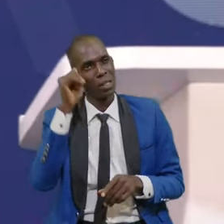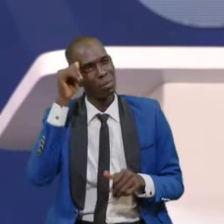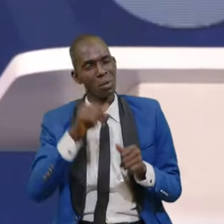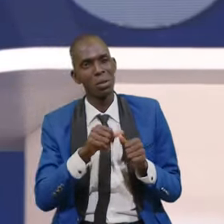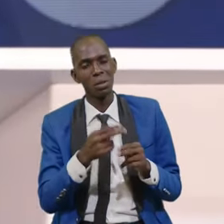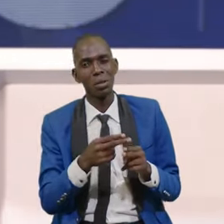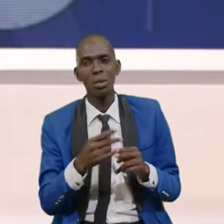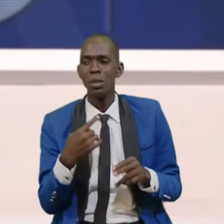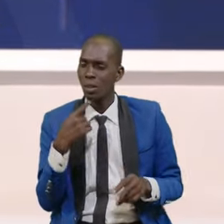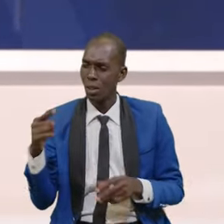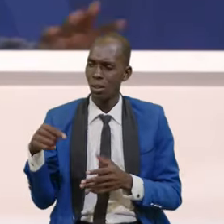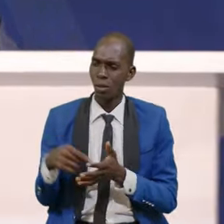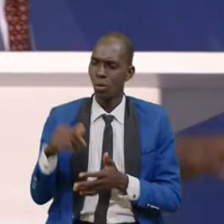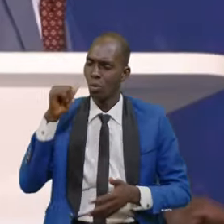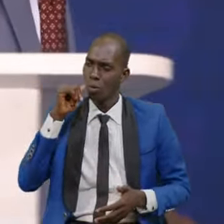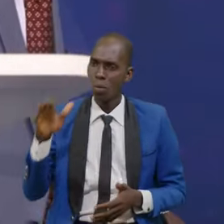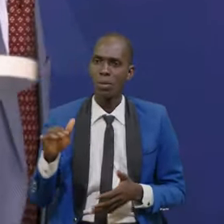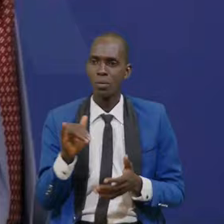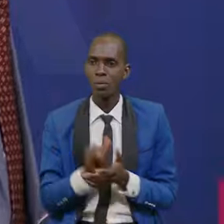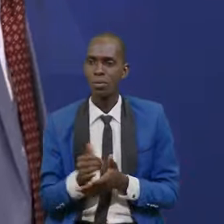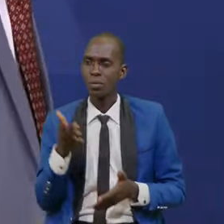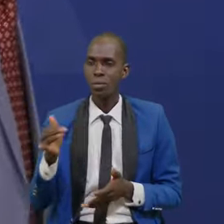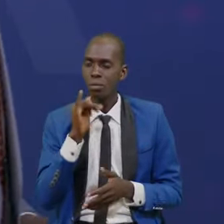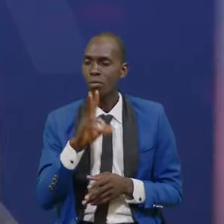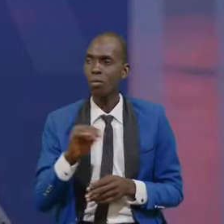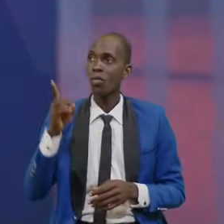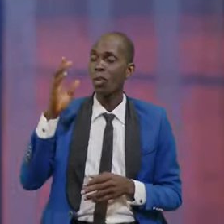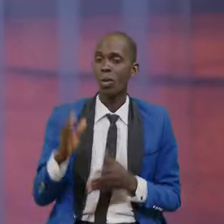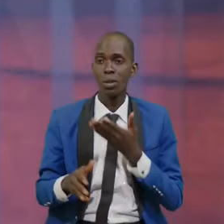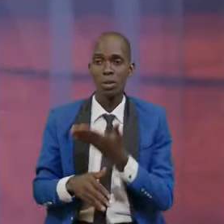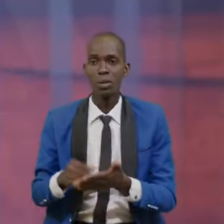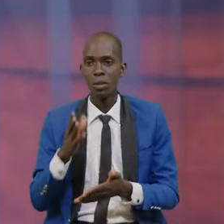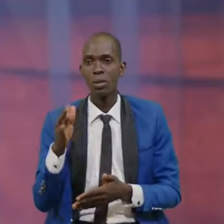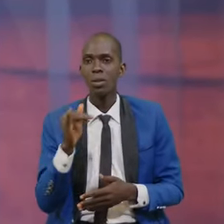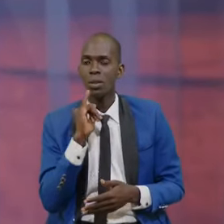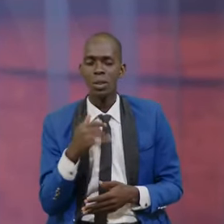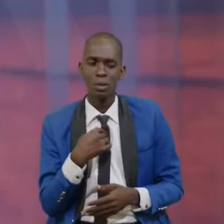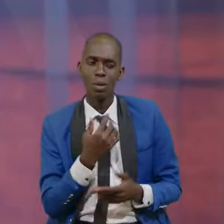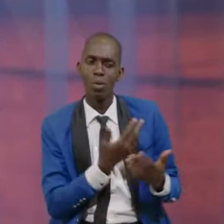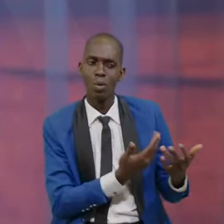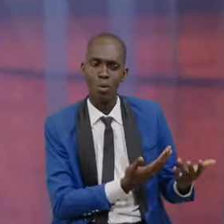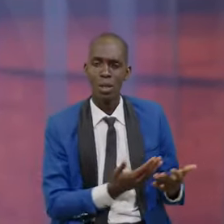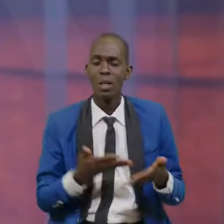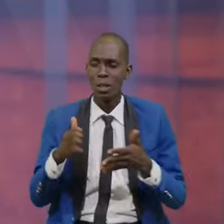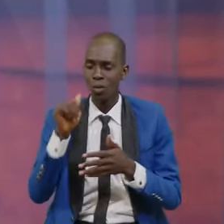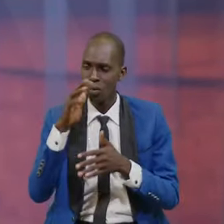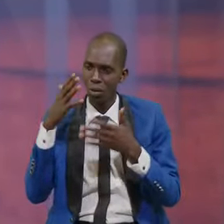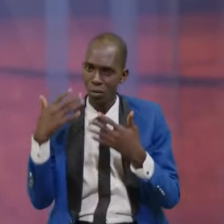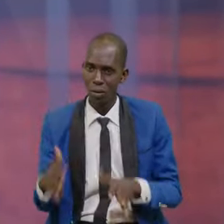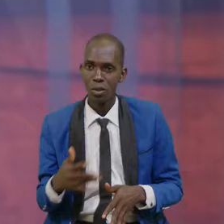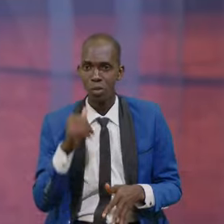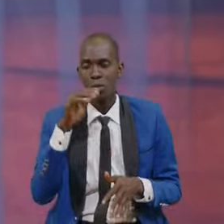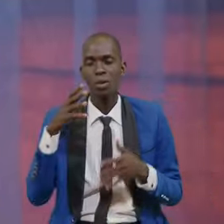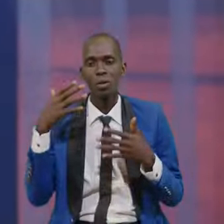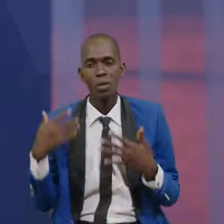let's tell this woman that there's no God there, and there's no part. I said, hold on, let her finish. And then she finished. I